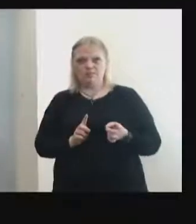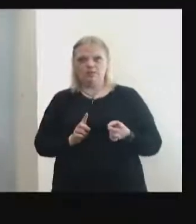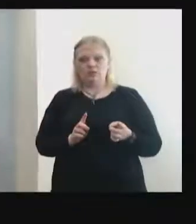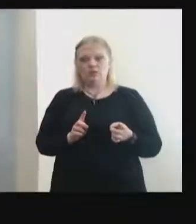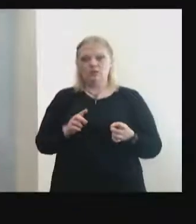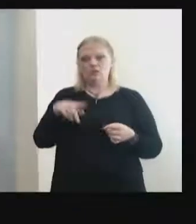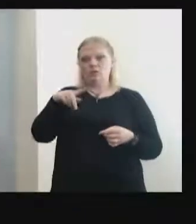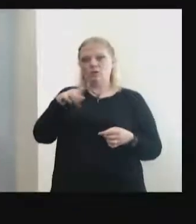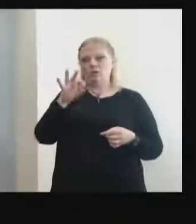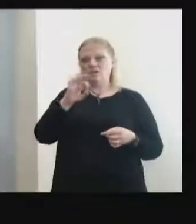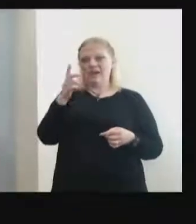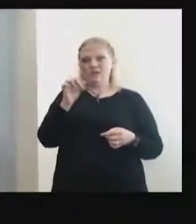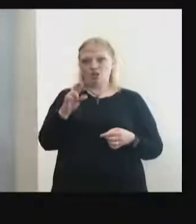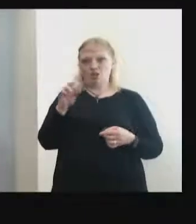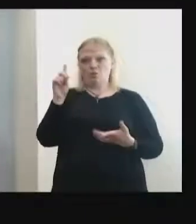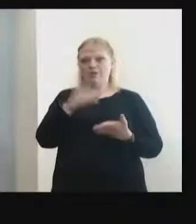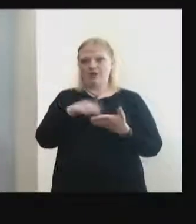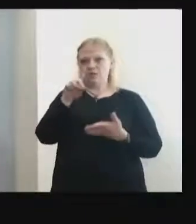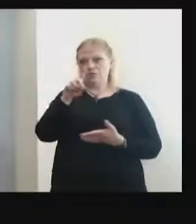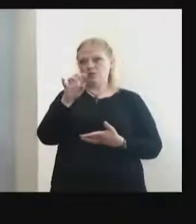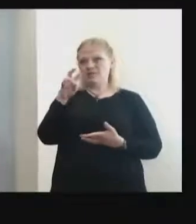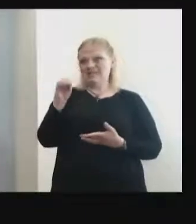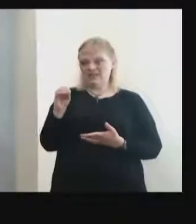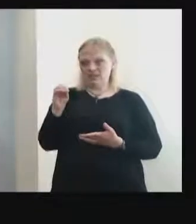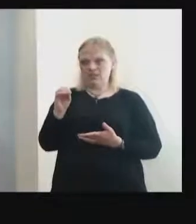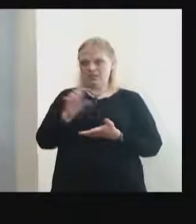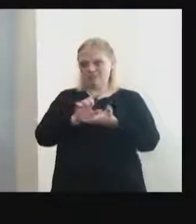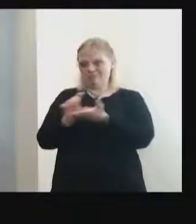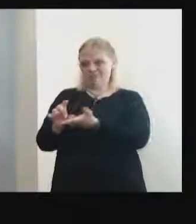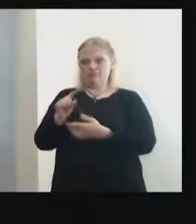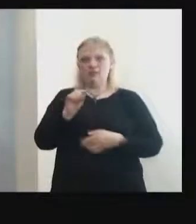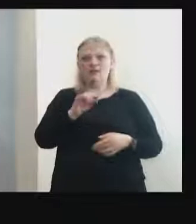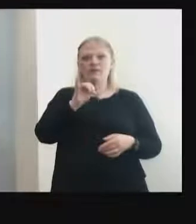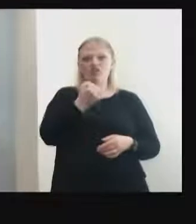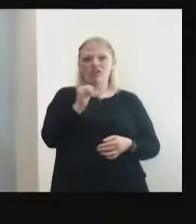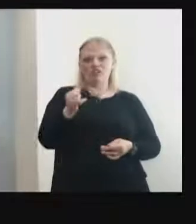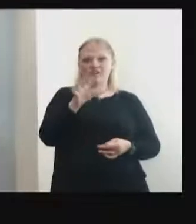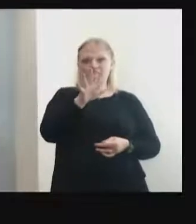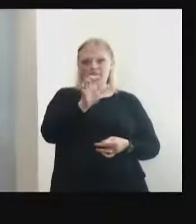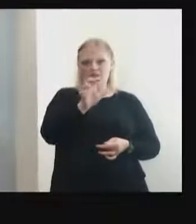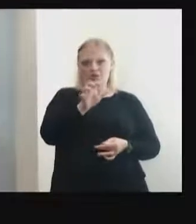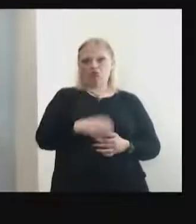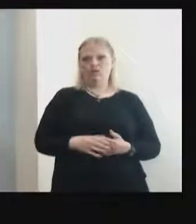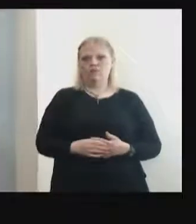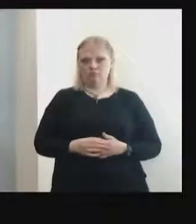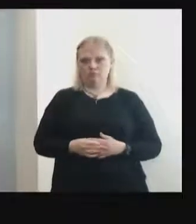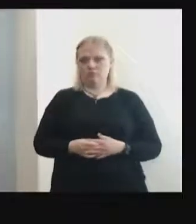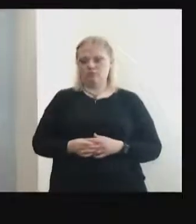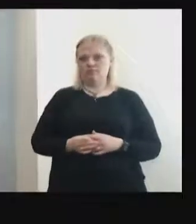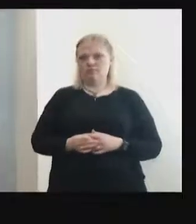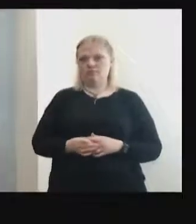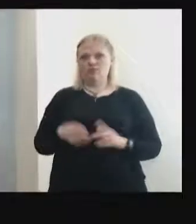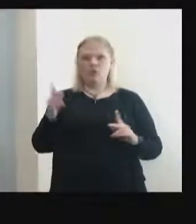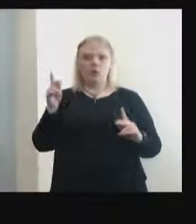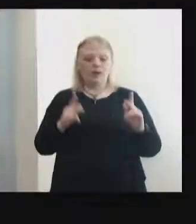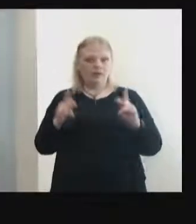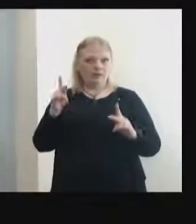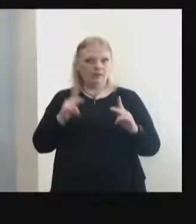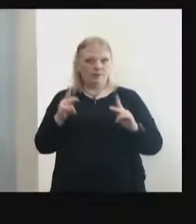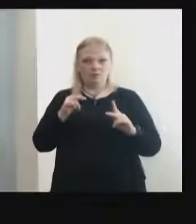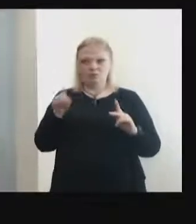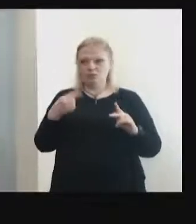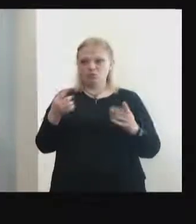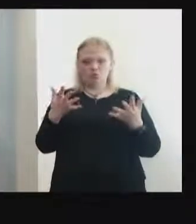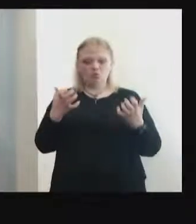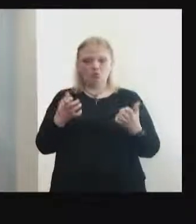of Pfizer, so 1,170 doses, and 500 Johnson & Johnson doses. So people who just want to